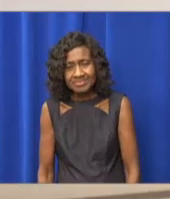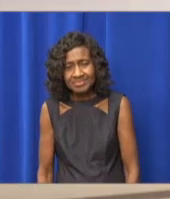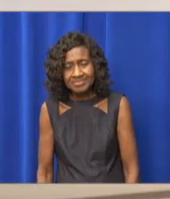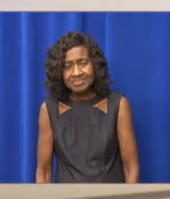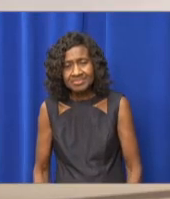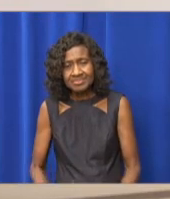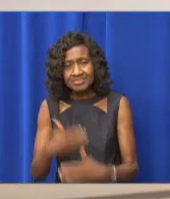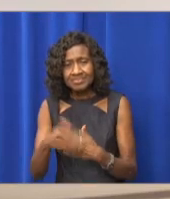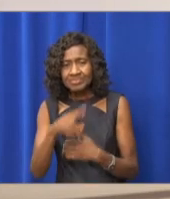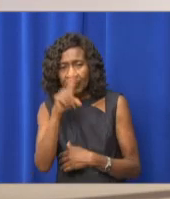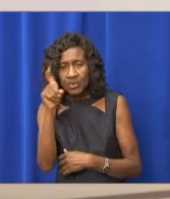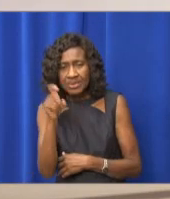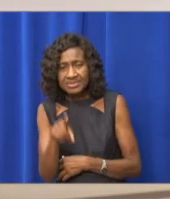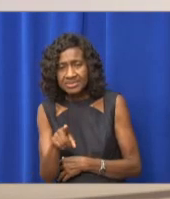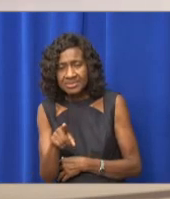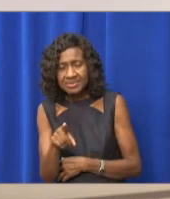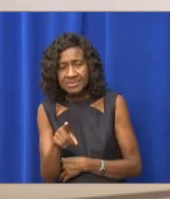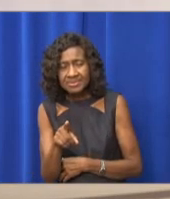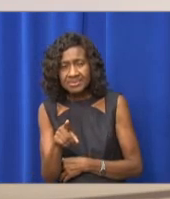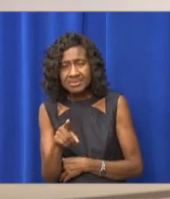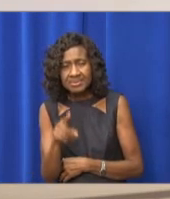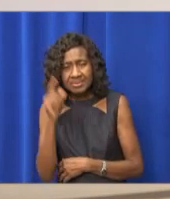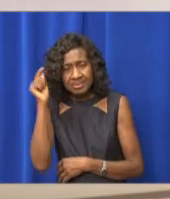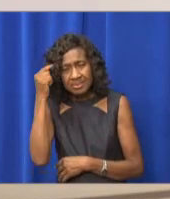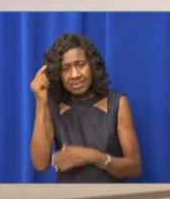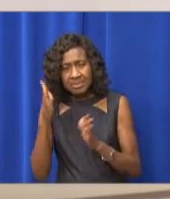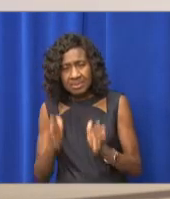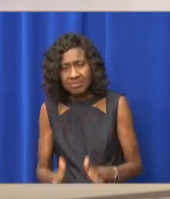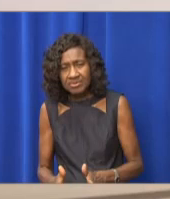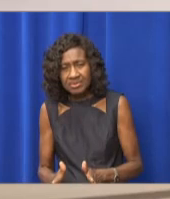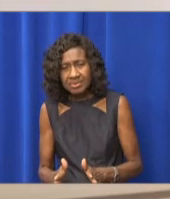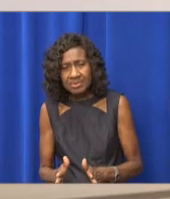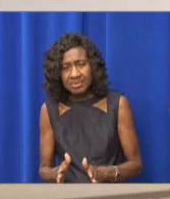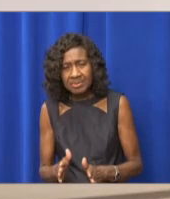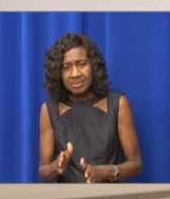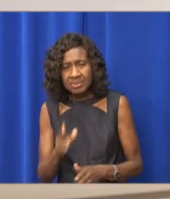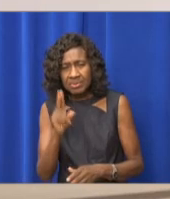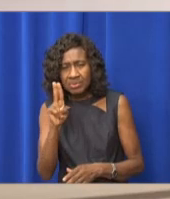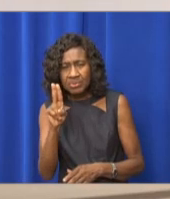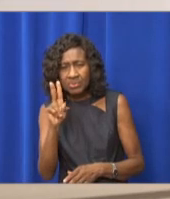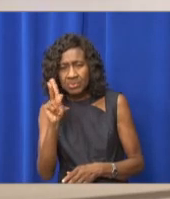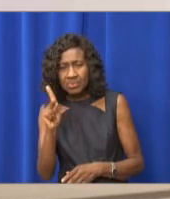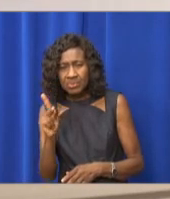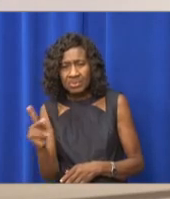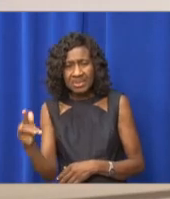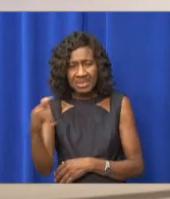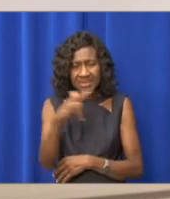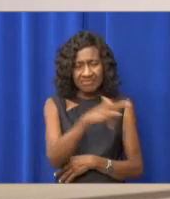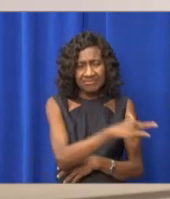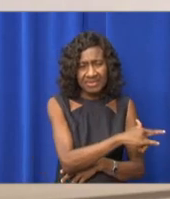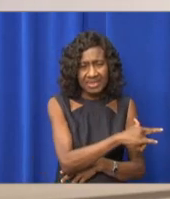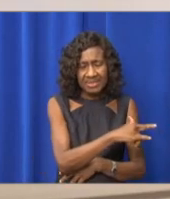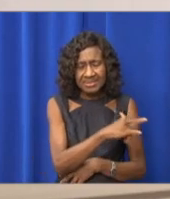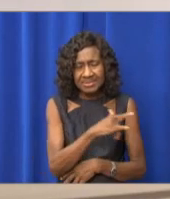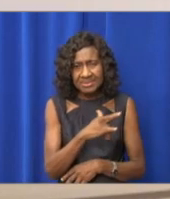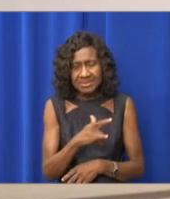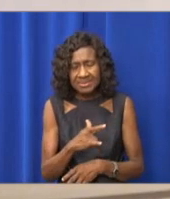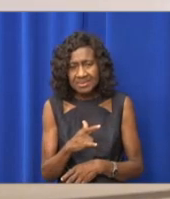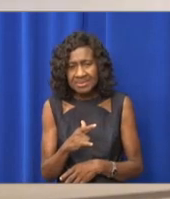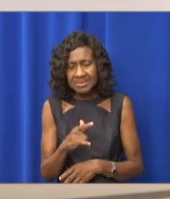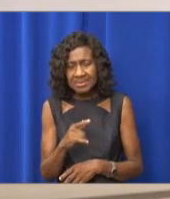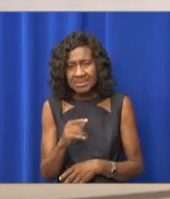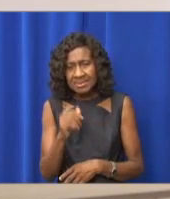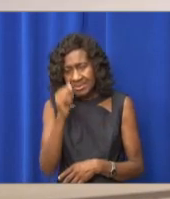My next question goes to the governor in relation to the UK flight, the arrangements for the Indian and